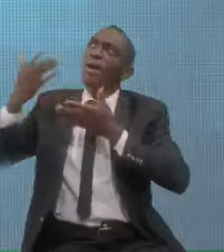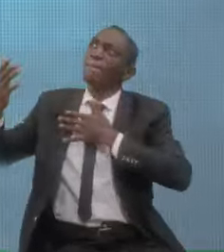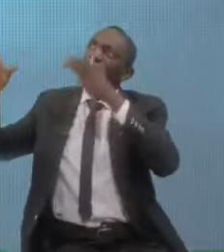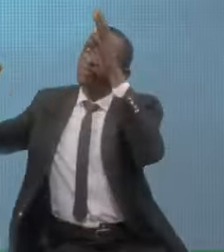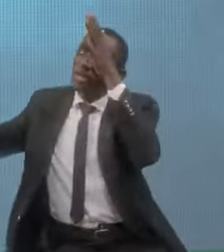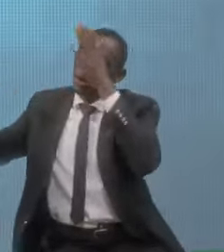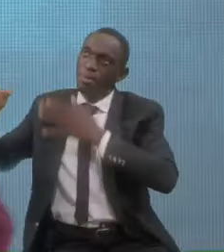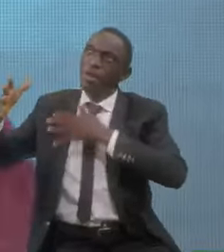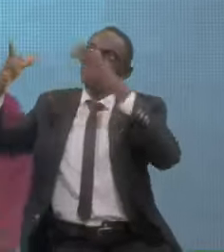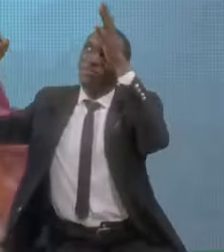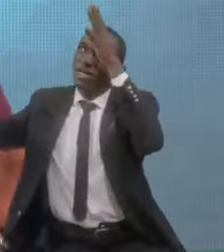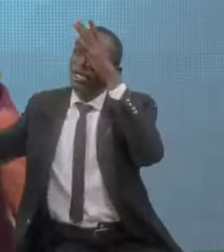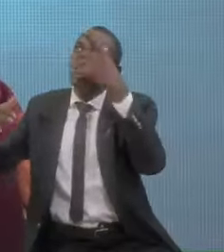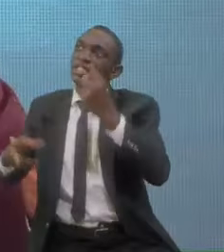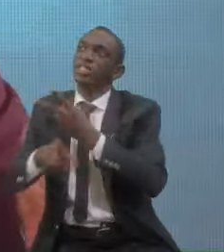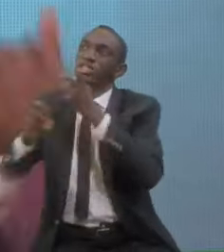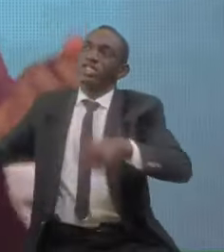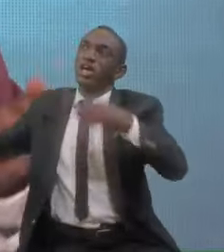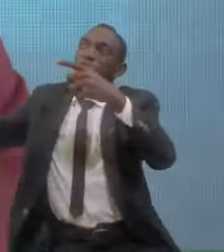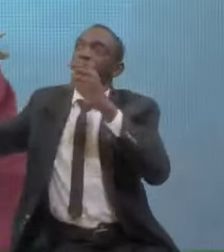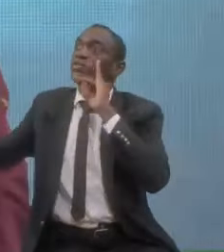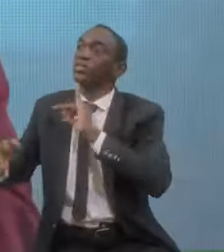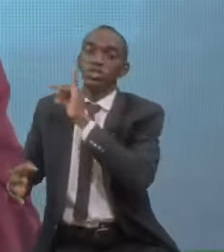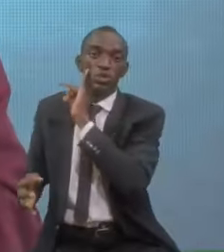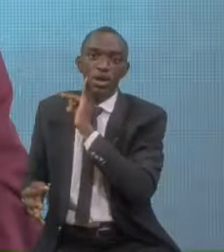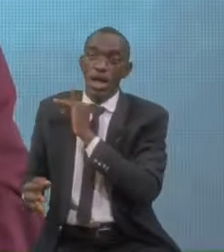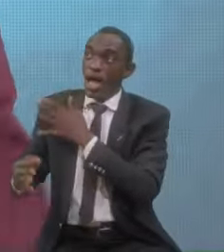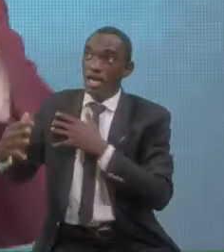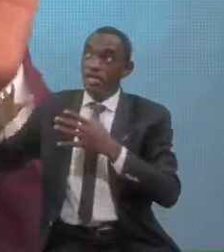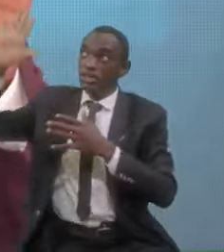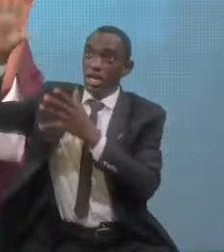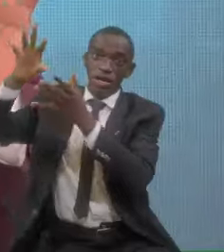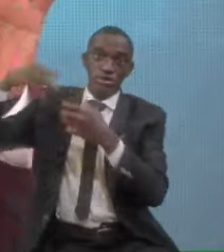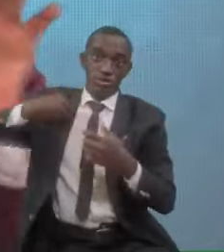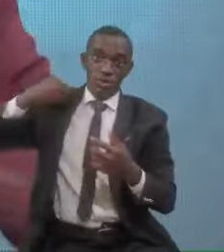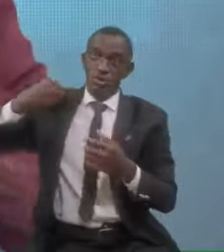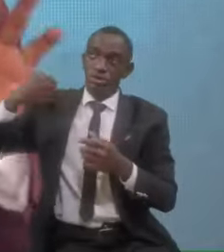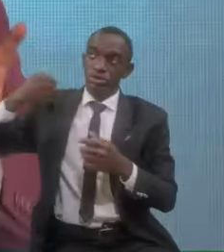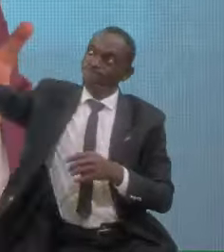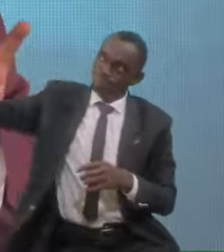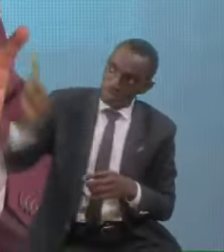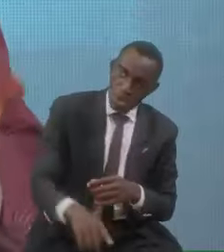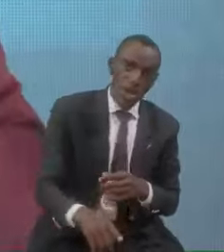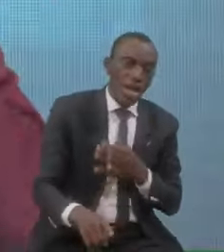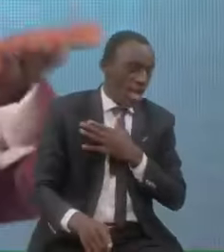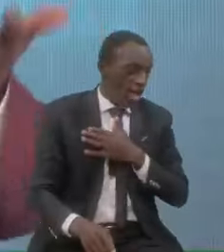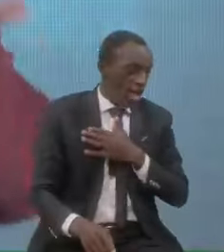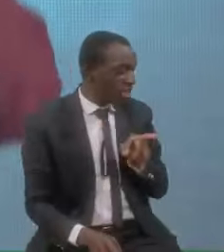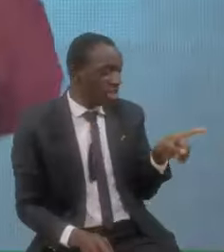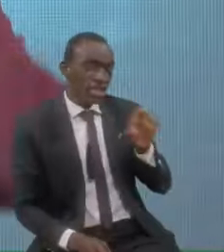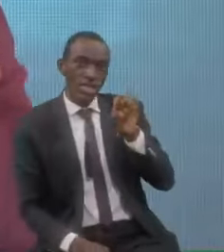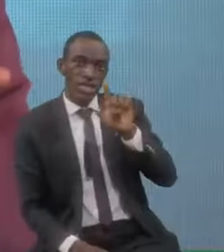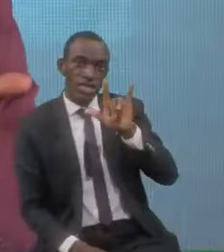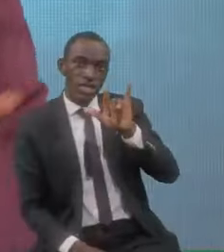dropped. And Elisha took that mantle. No word, no sentence, nothing